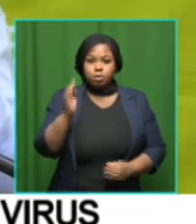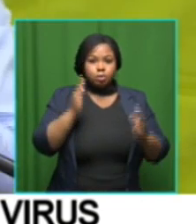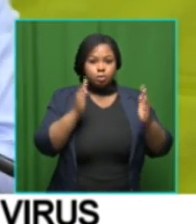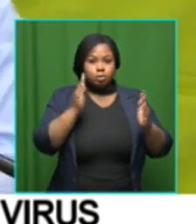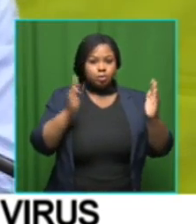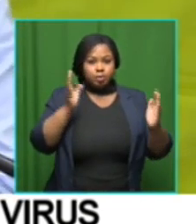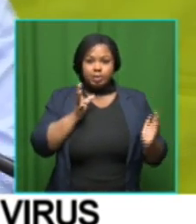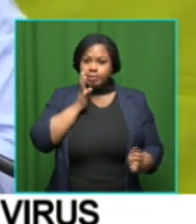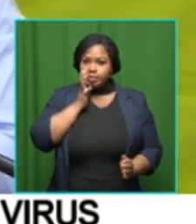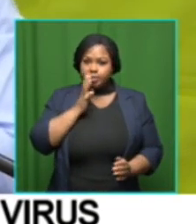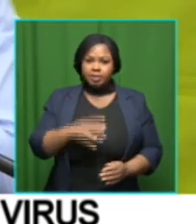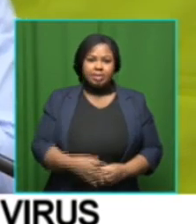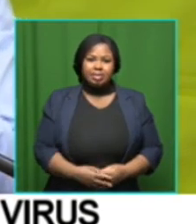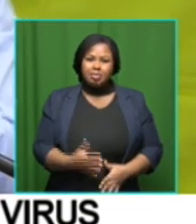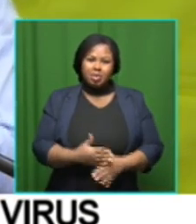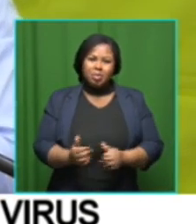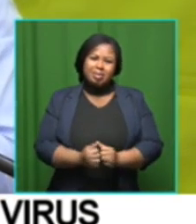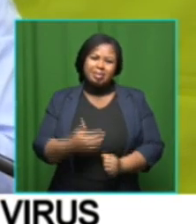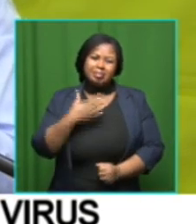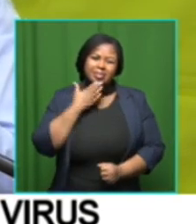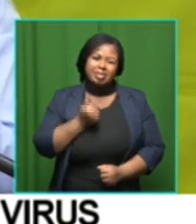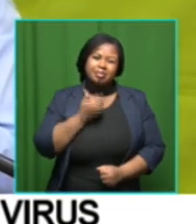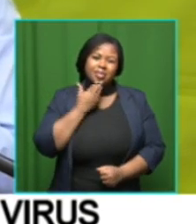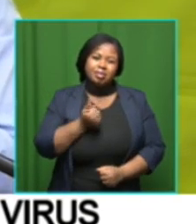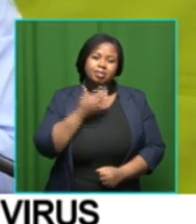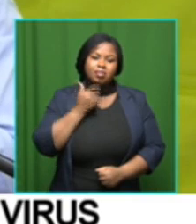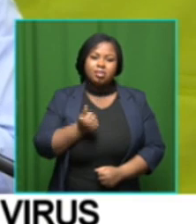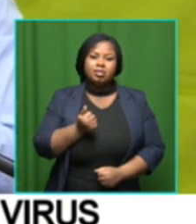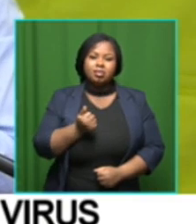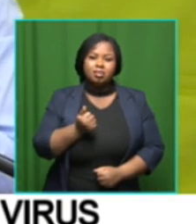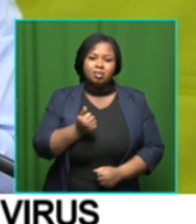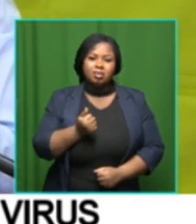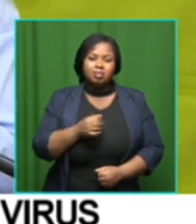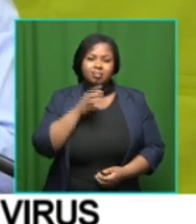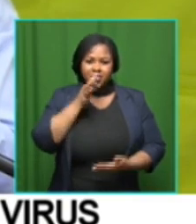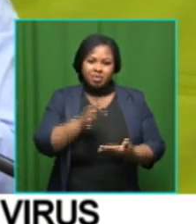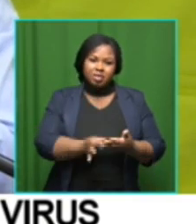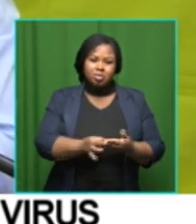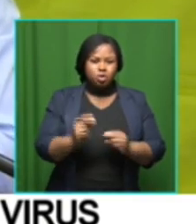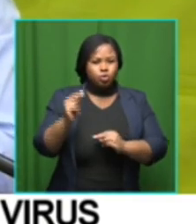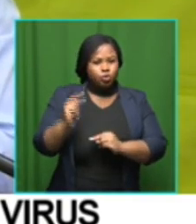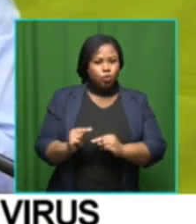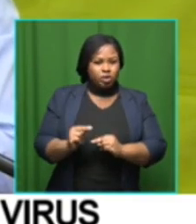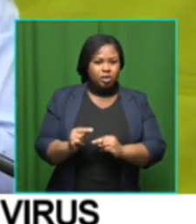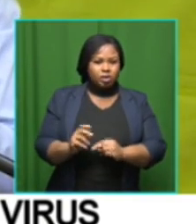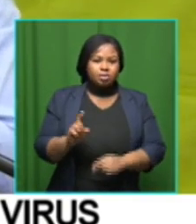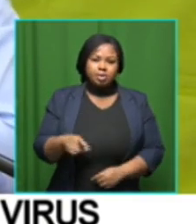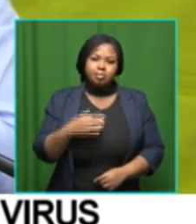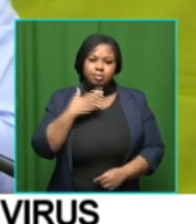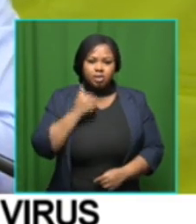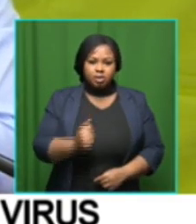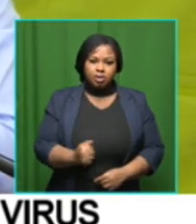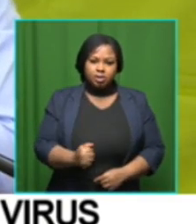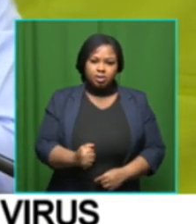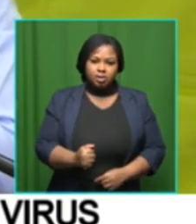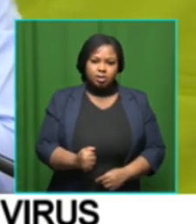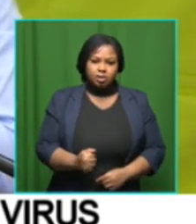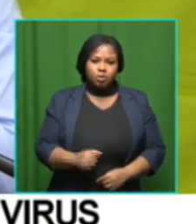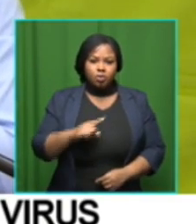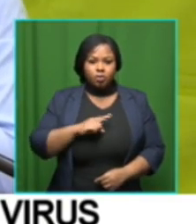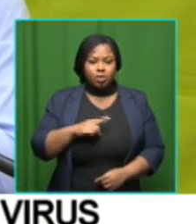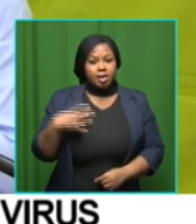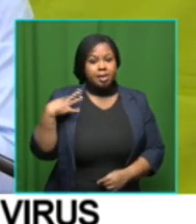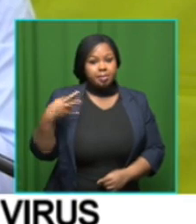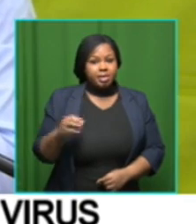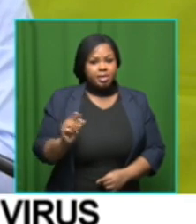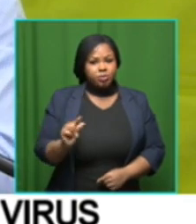hands. Colleagues, may I just please request that we keep it very brief. We do need to let